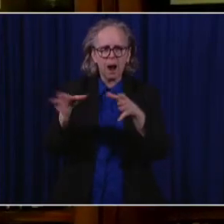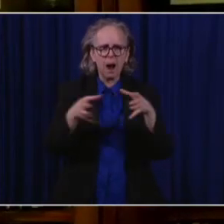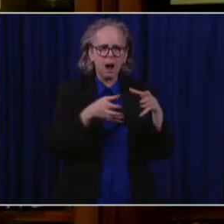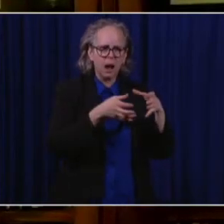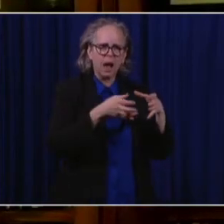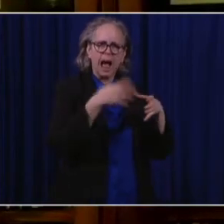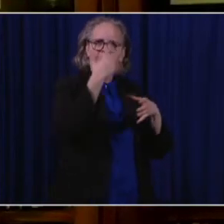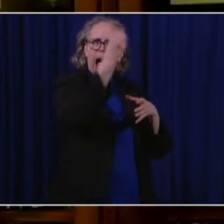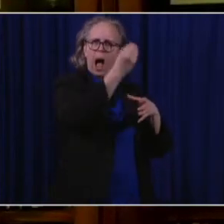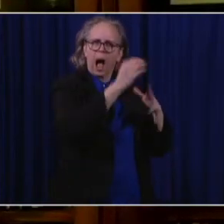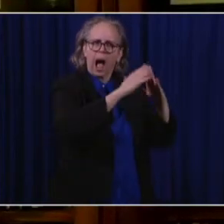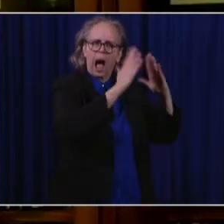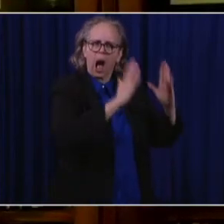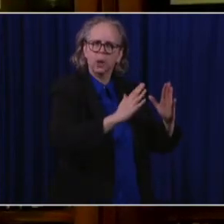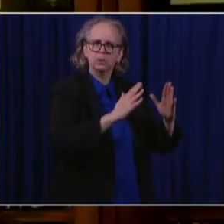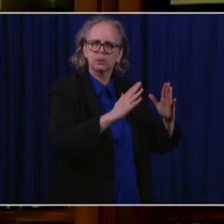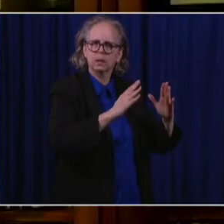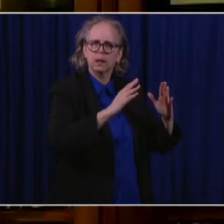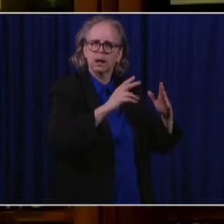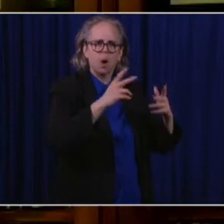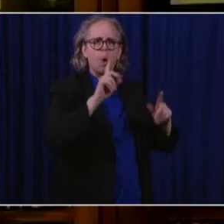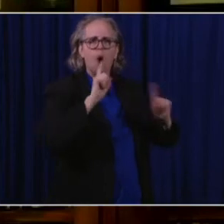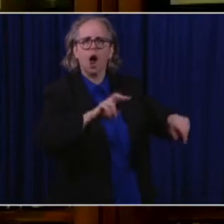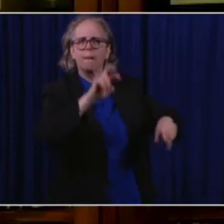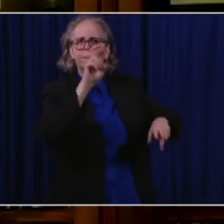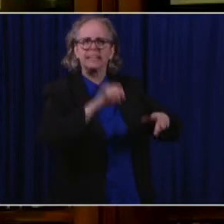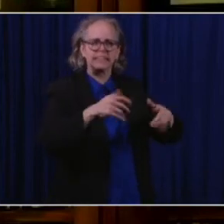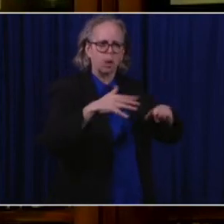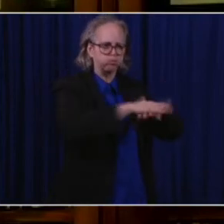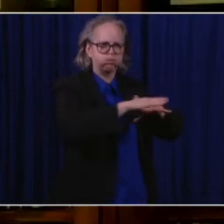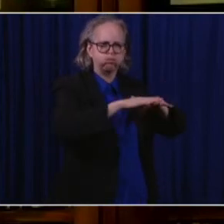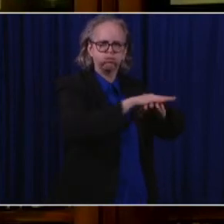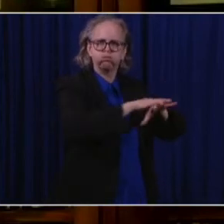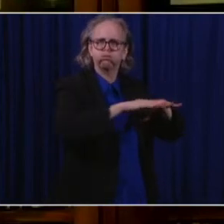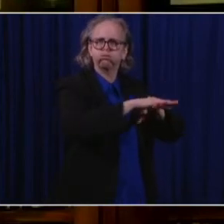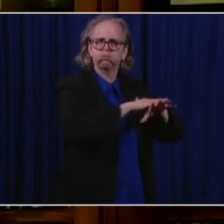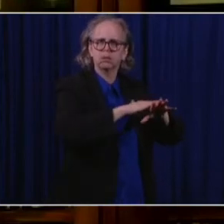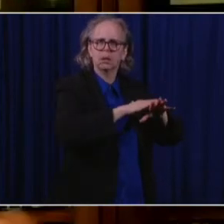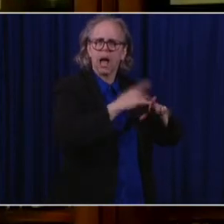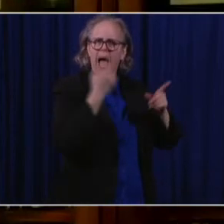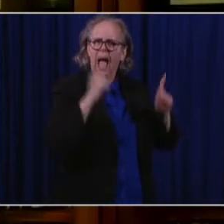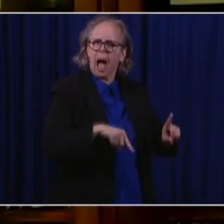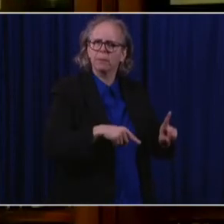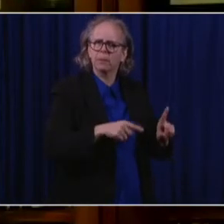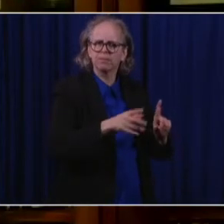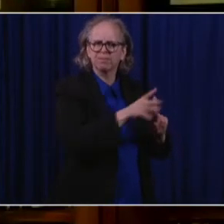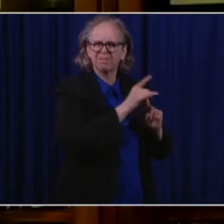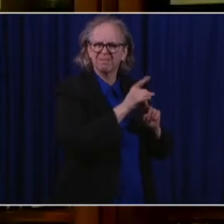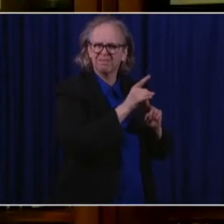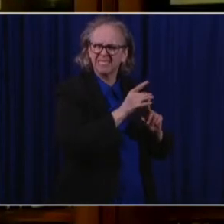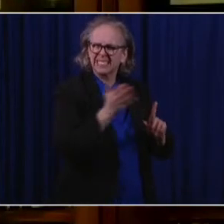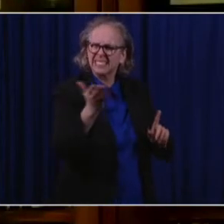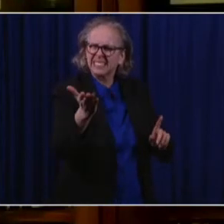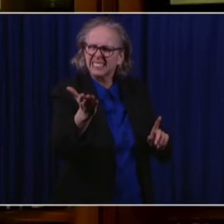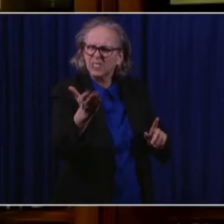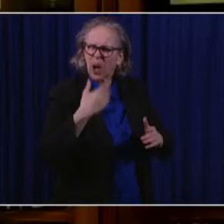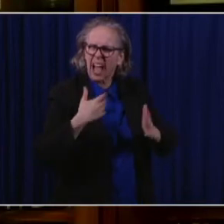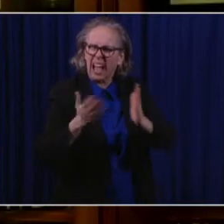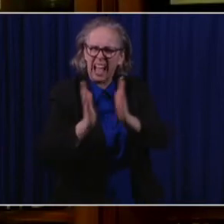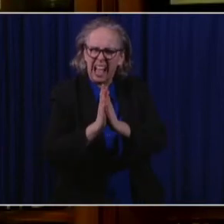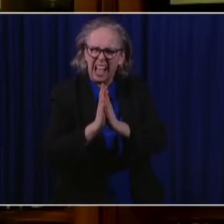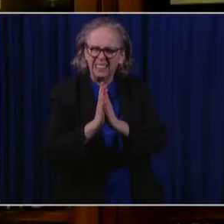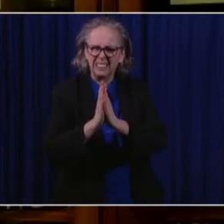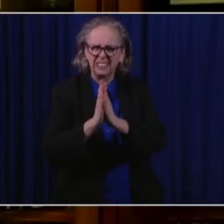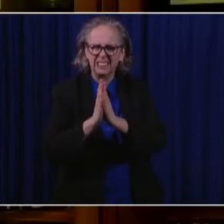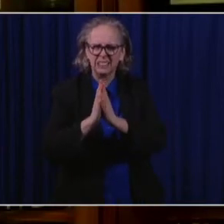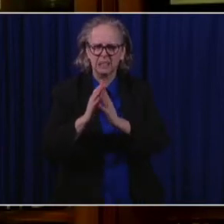together. So it's even a little more subtle than I think the way that last question was asked about people that are pro-mask or anti-mask. I think there's a group that we